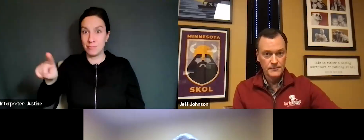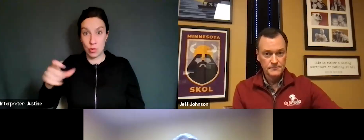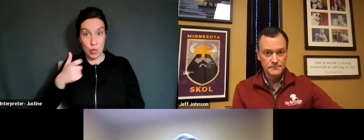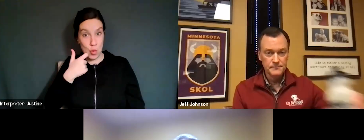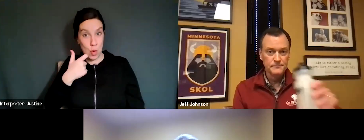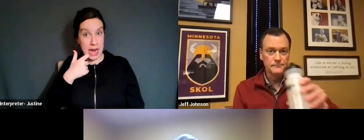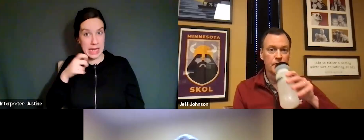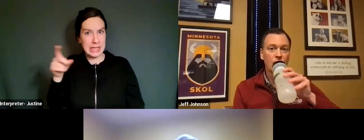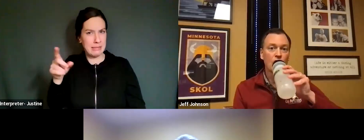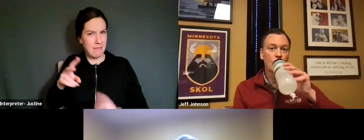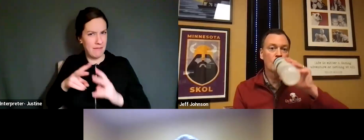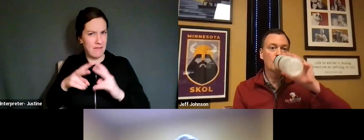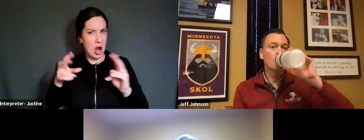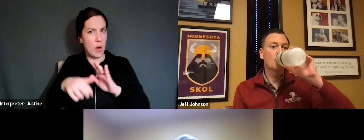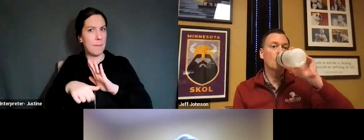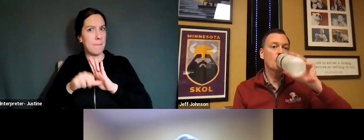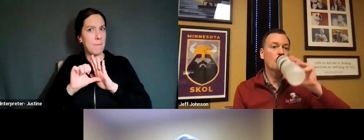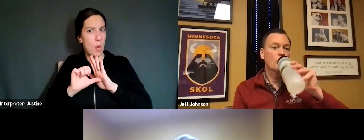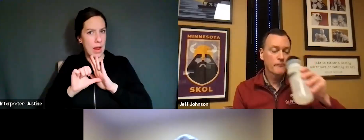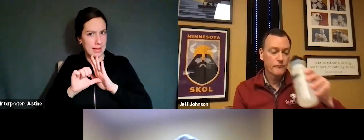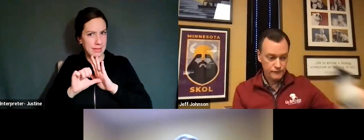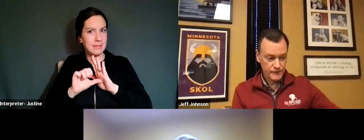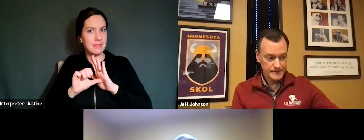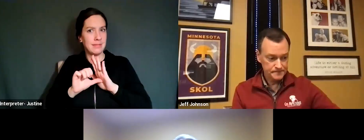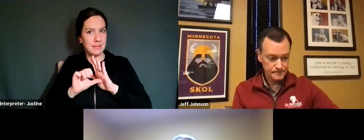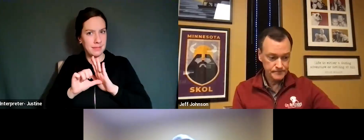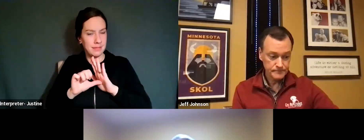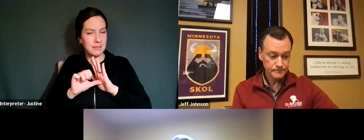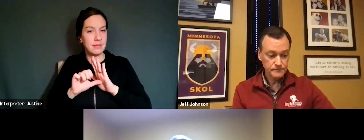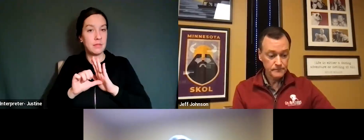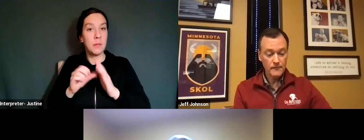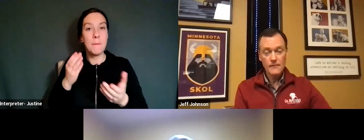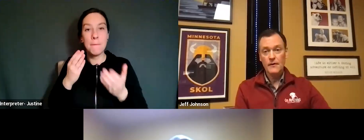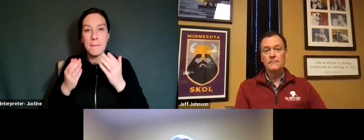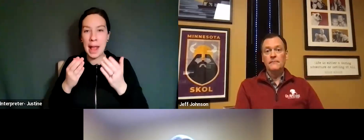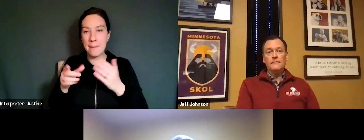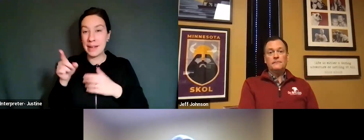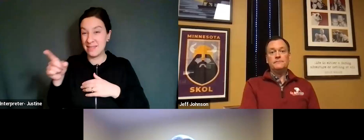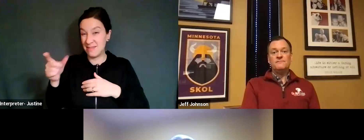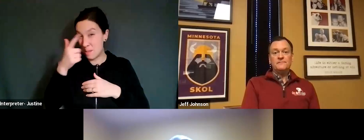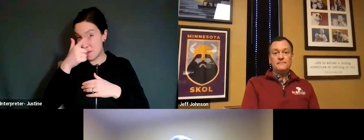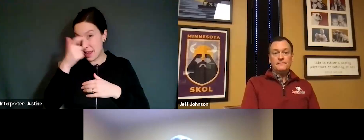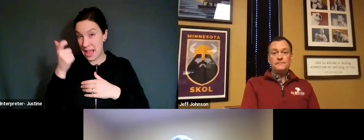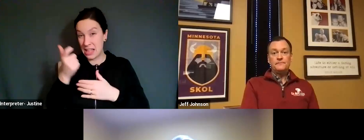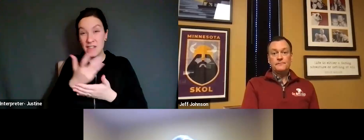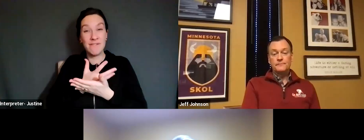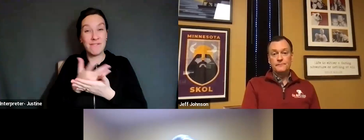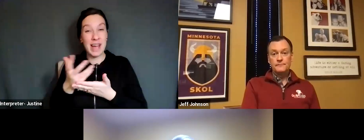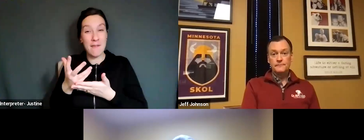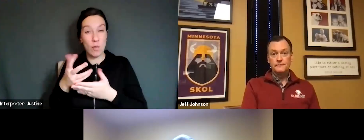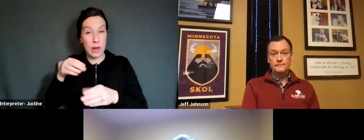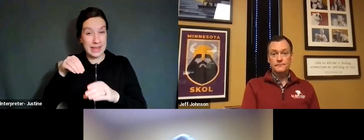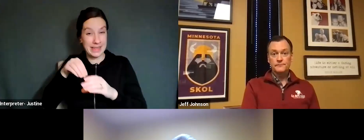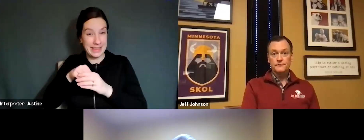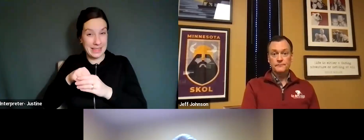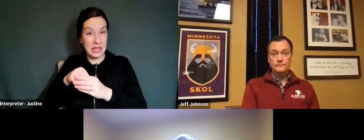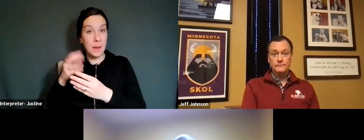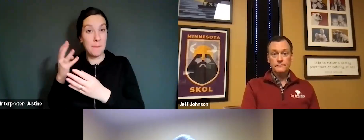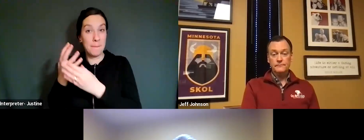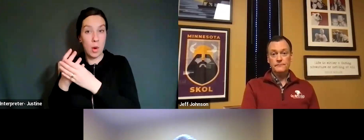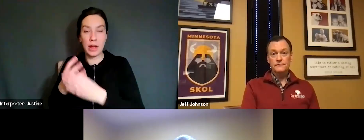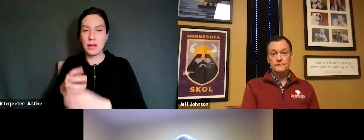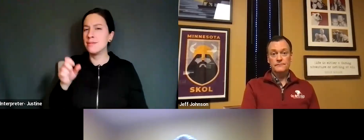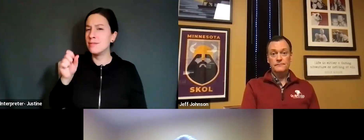And maybe that's attributed to those 5 weeks in prison. Yes, absolutely. We do love our